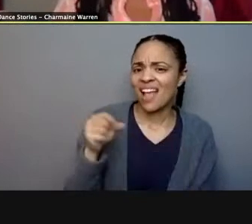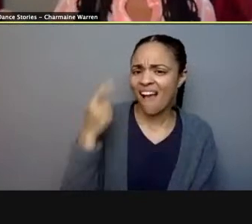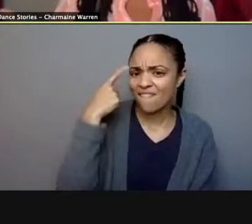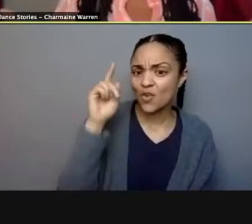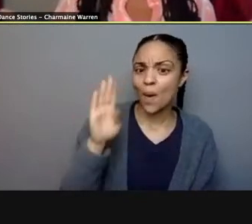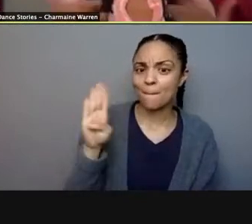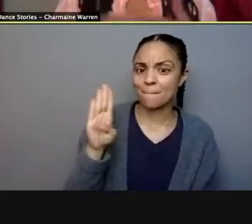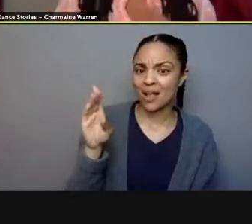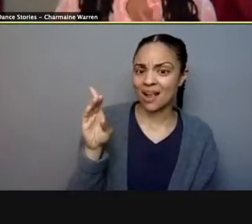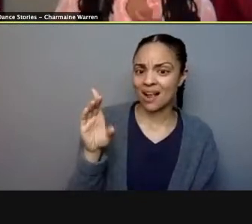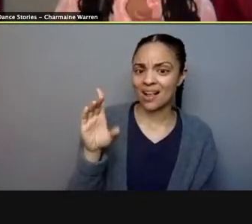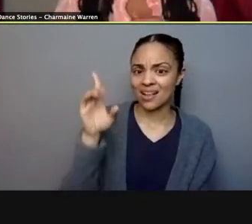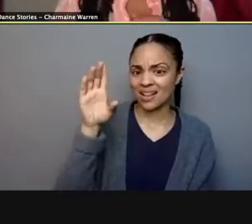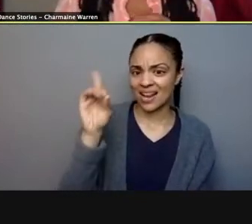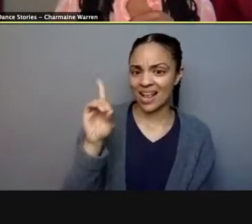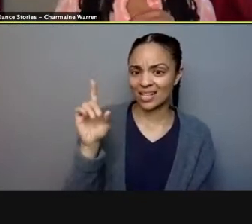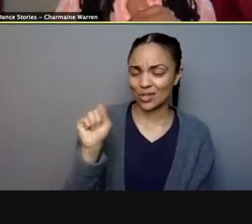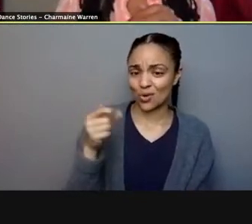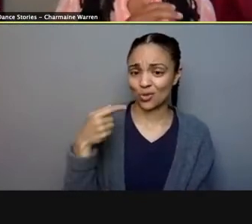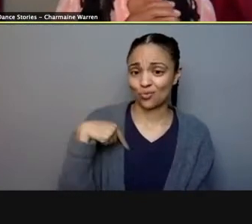you two?